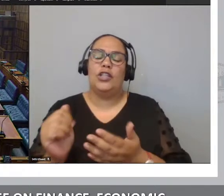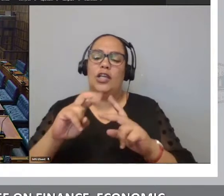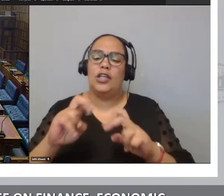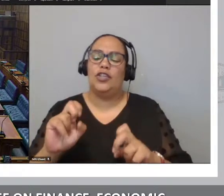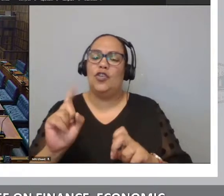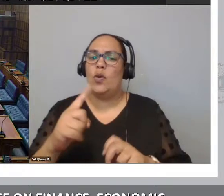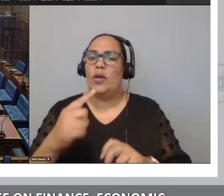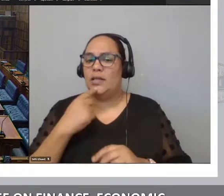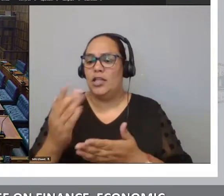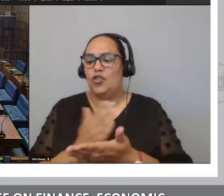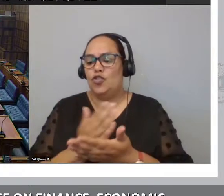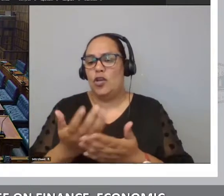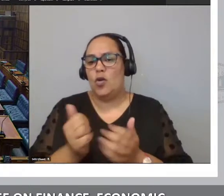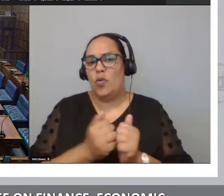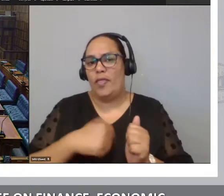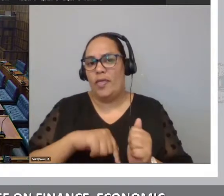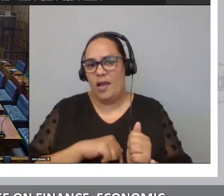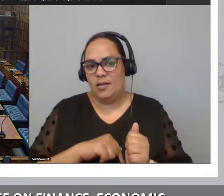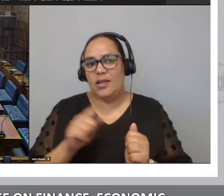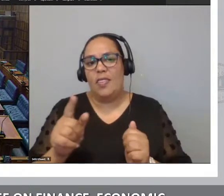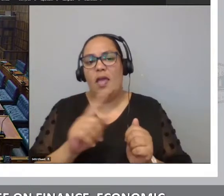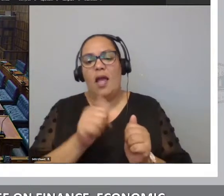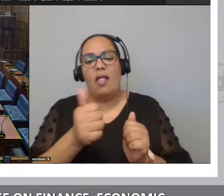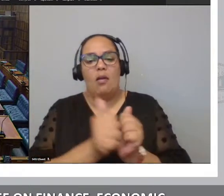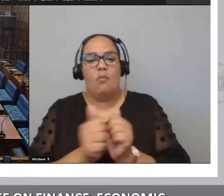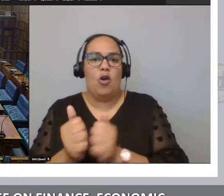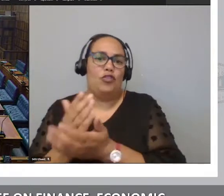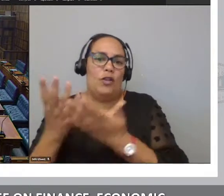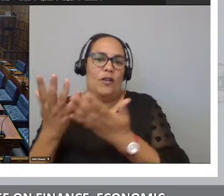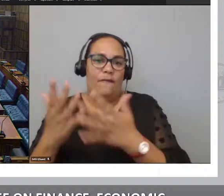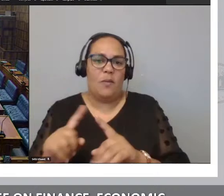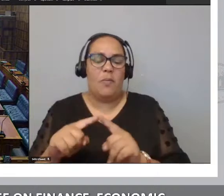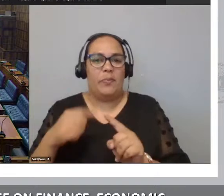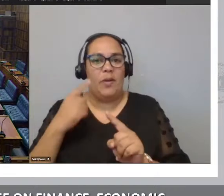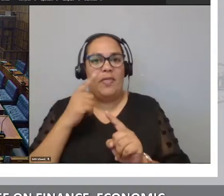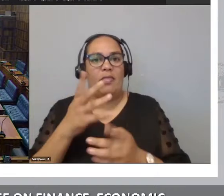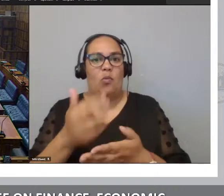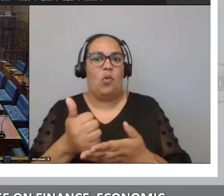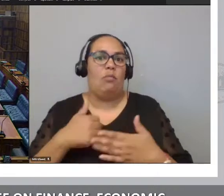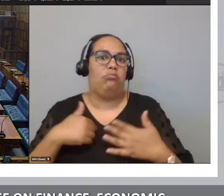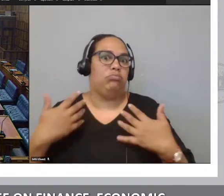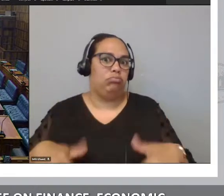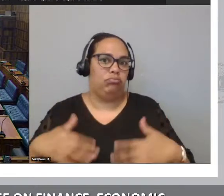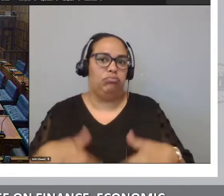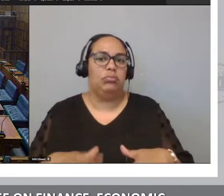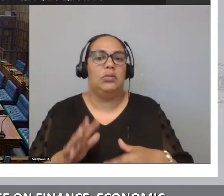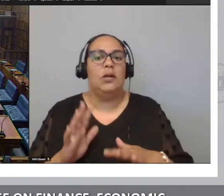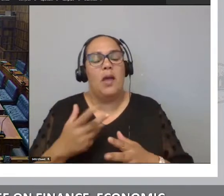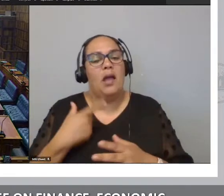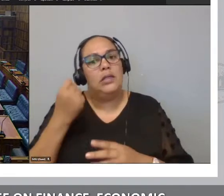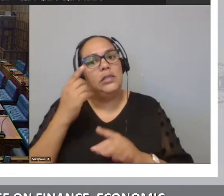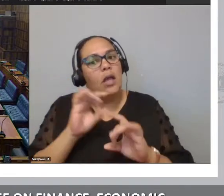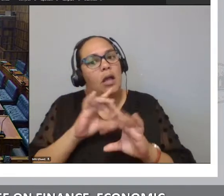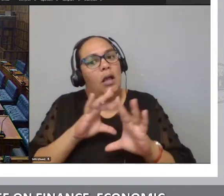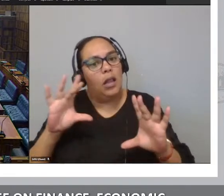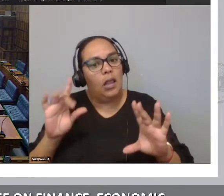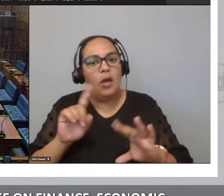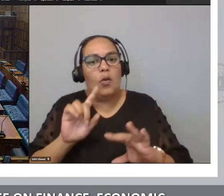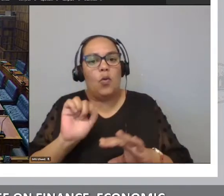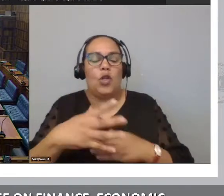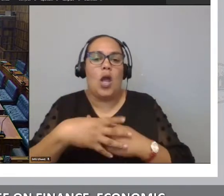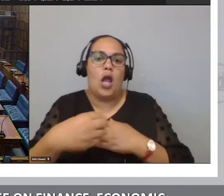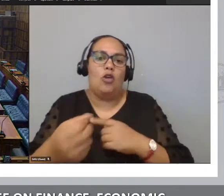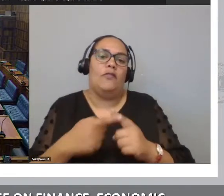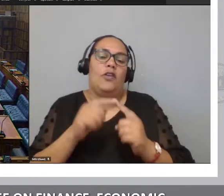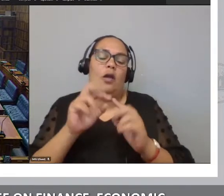mentioned um which they' shared with other stakeholders I think it would be very helpful for us just to understand um the outcomes